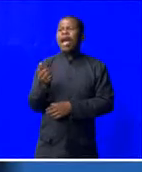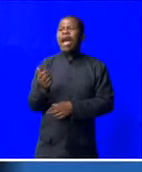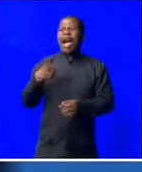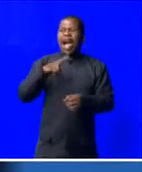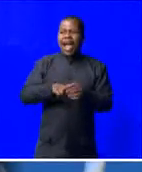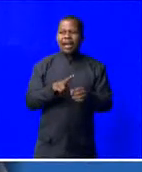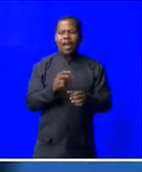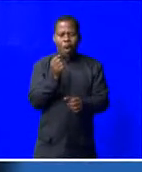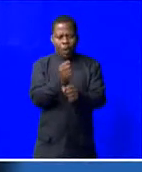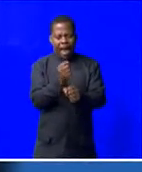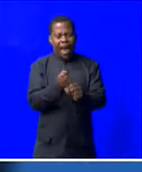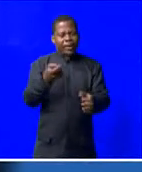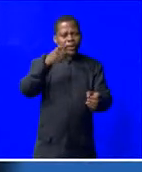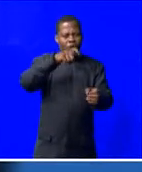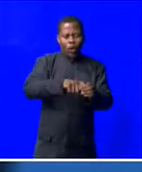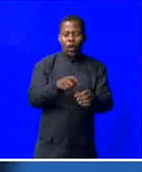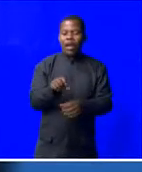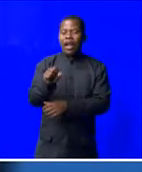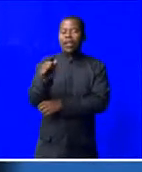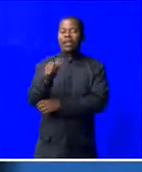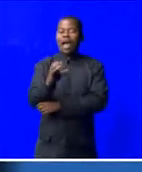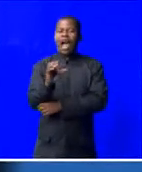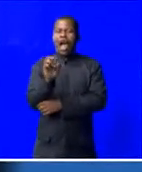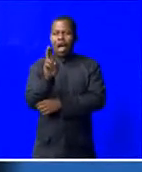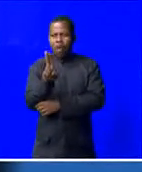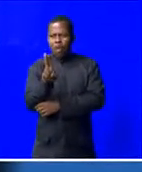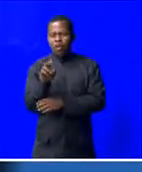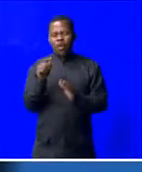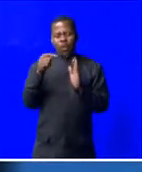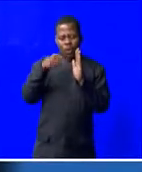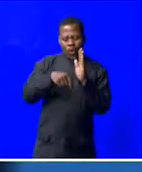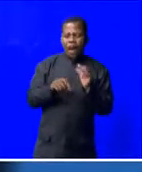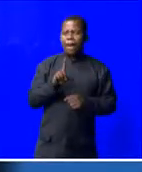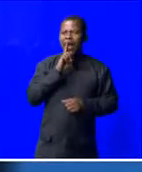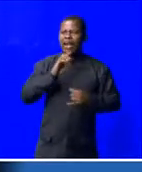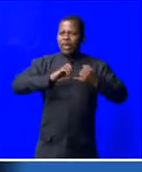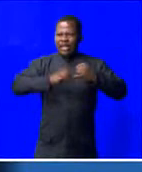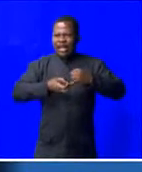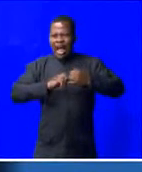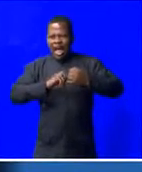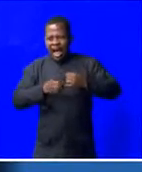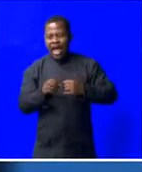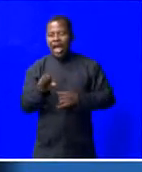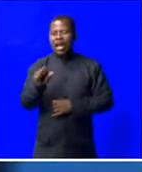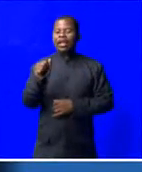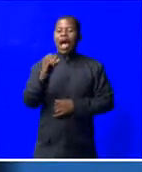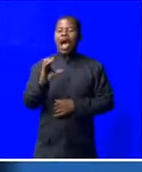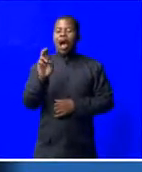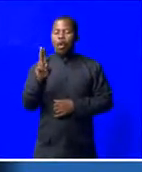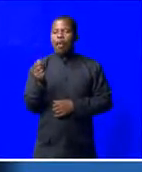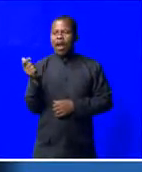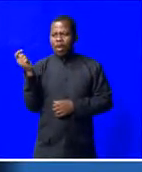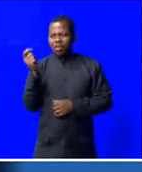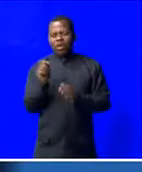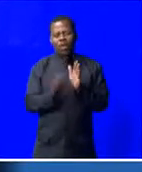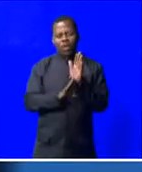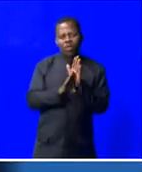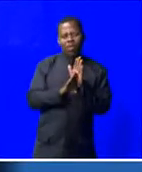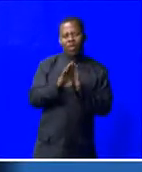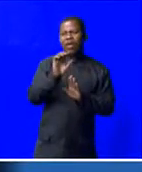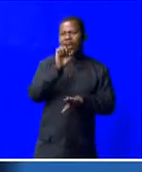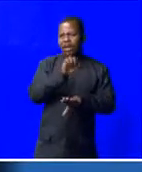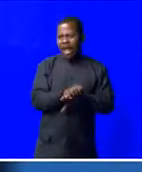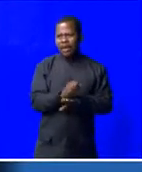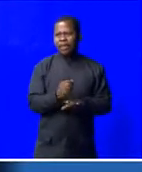kakhulu Sacu wehlile kakhulu sesem sesebentile mbichan go zama go kupulisa Sacu na vele le mali etu sesem shia